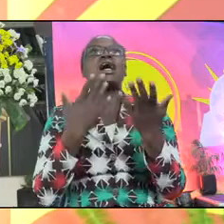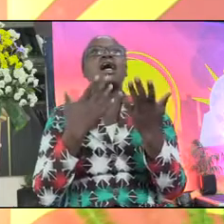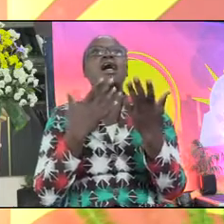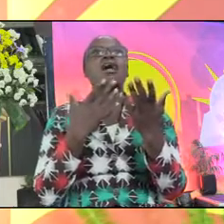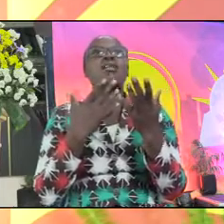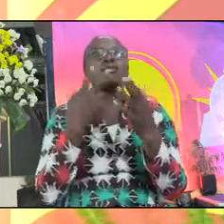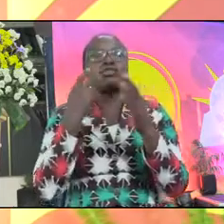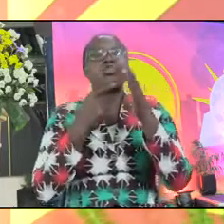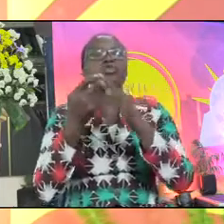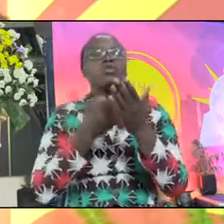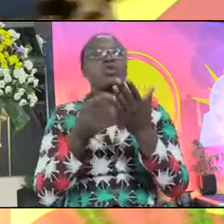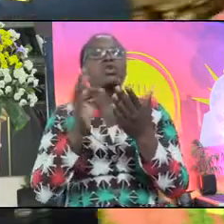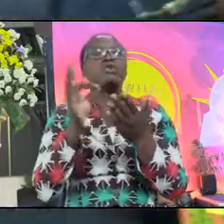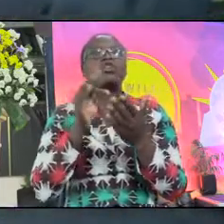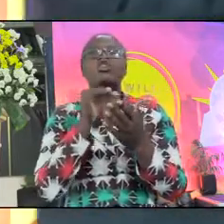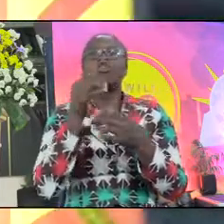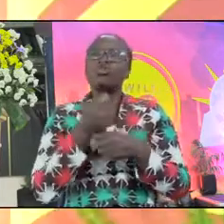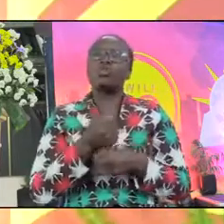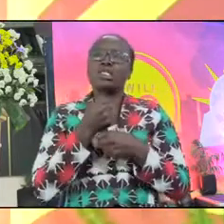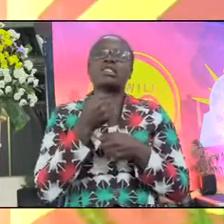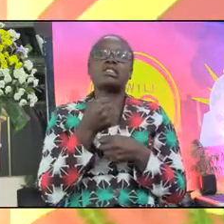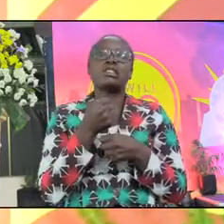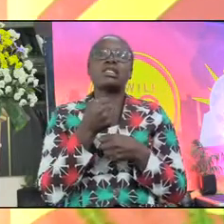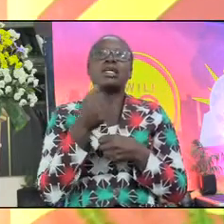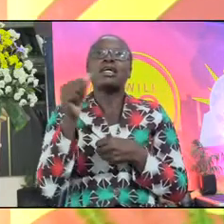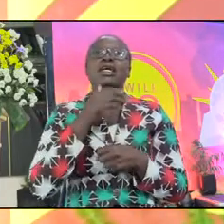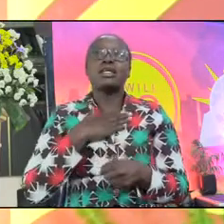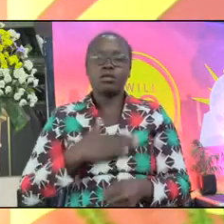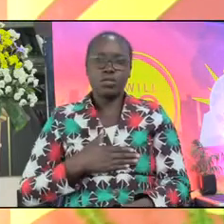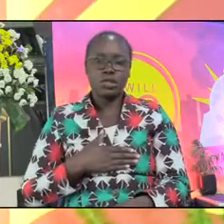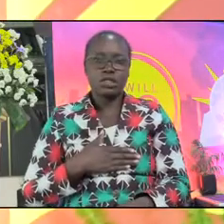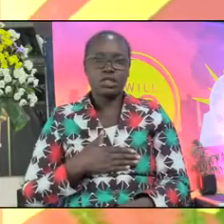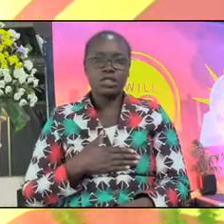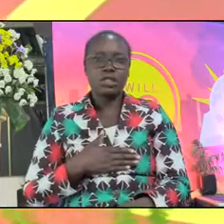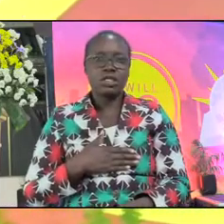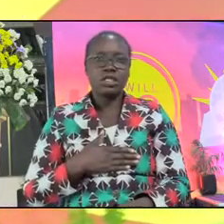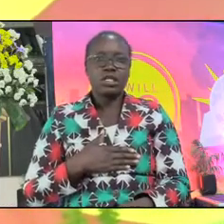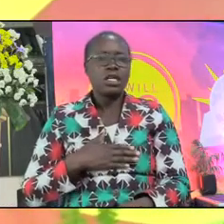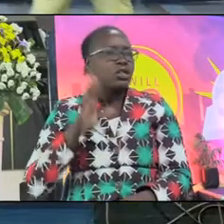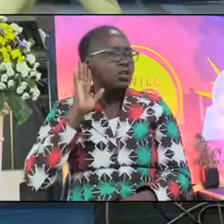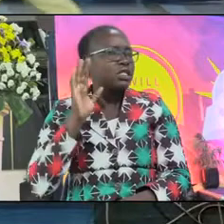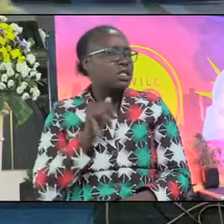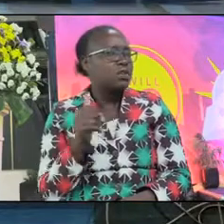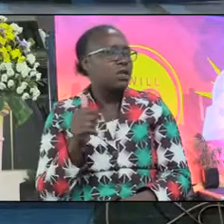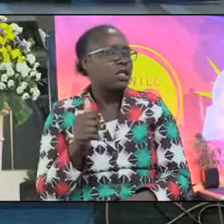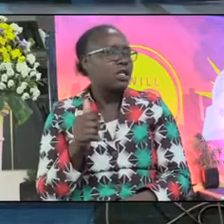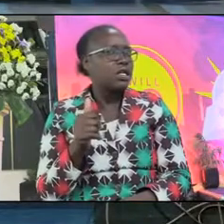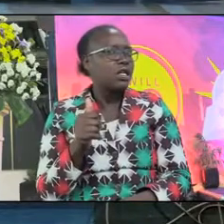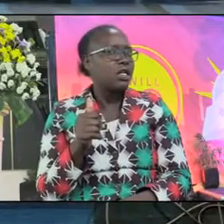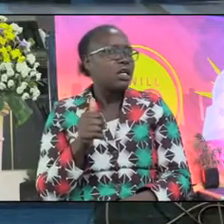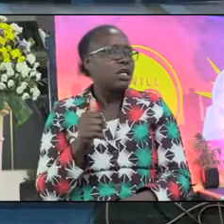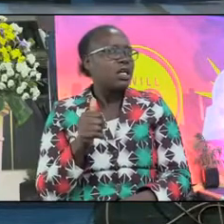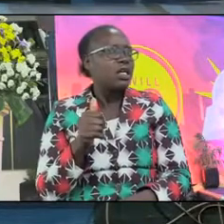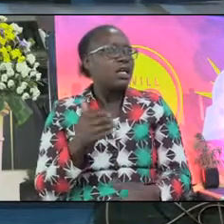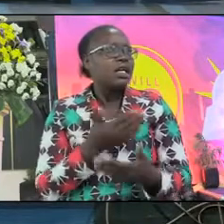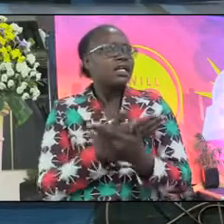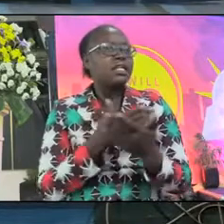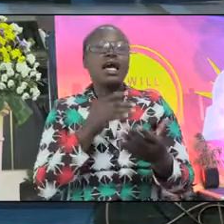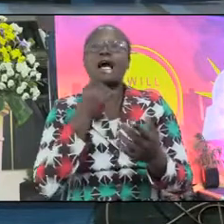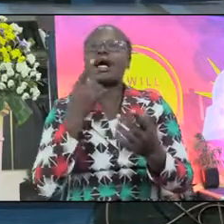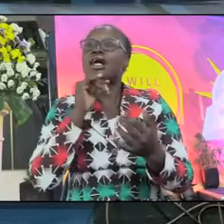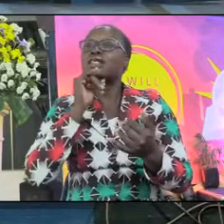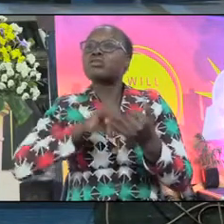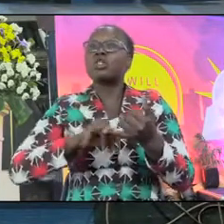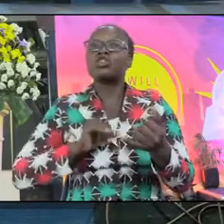Spirit. Don't you trust anybody. Are you listening to me? Husbands, don't trust your